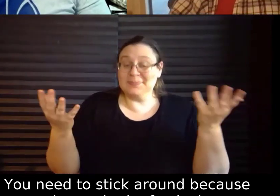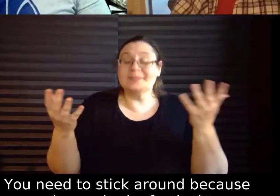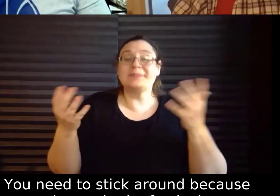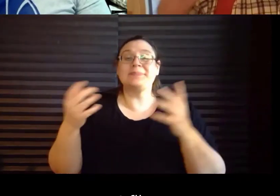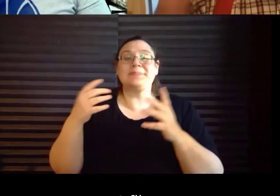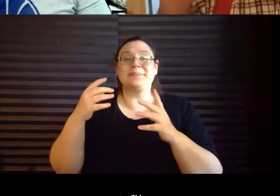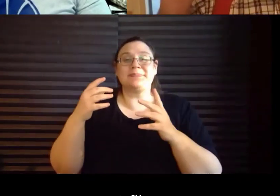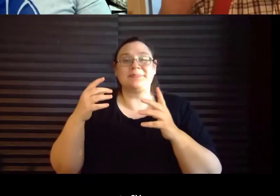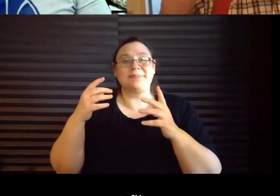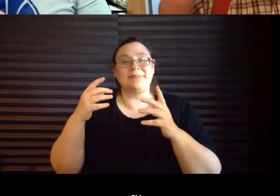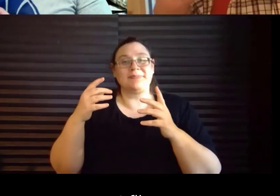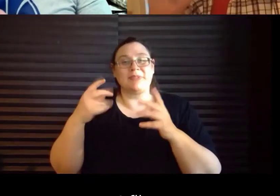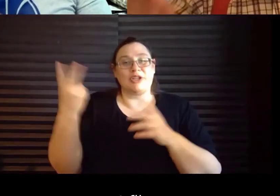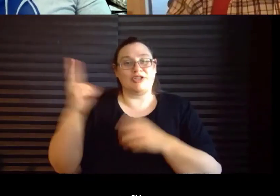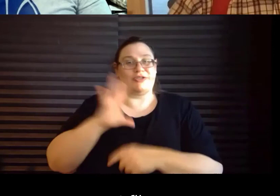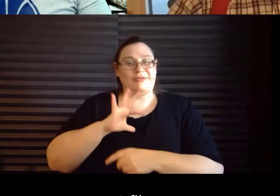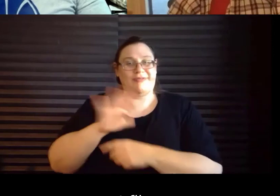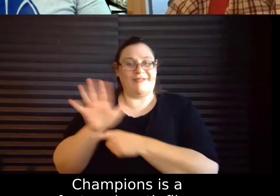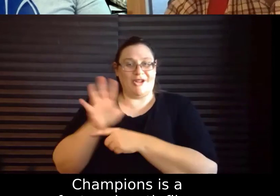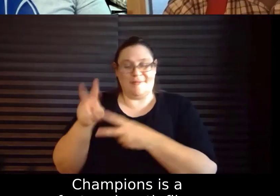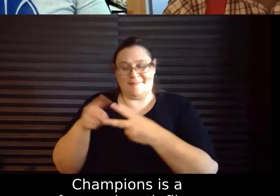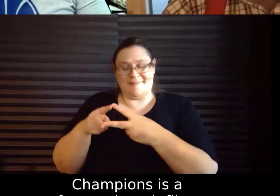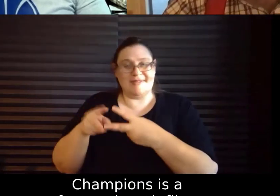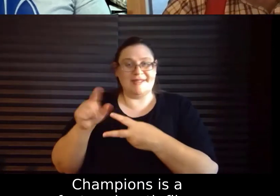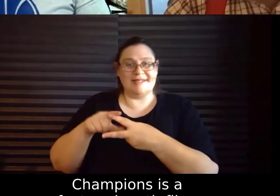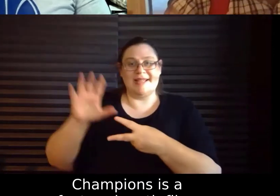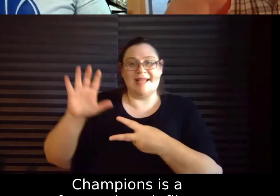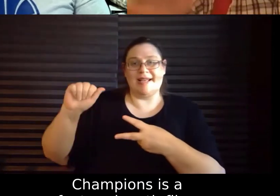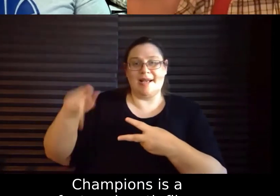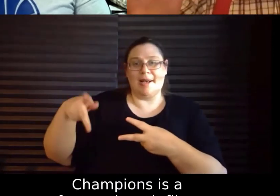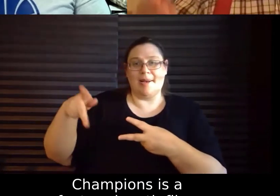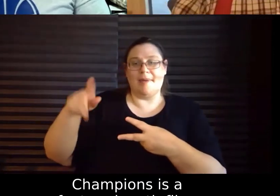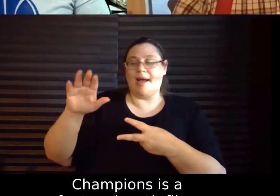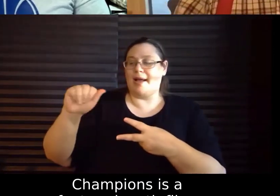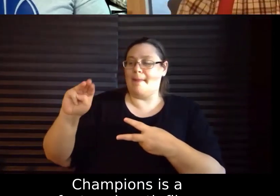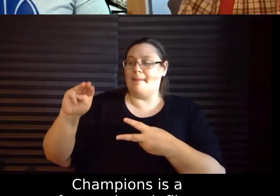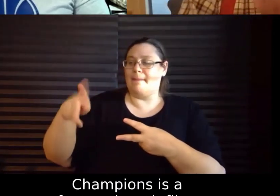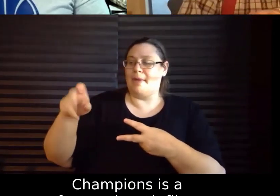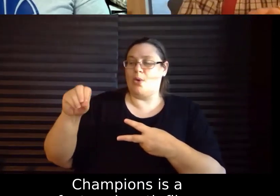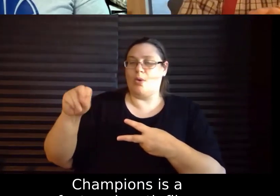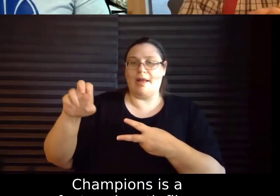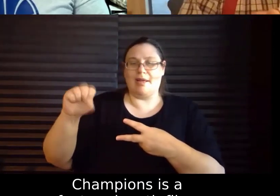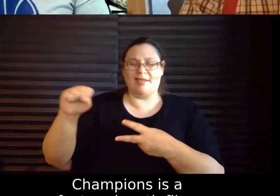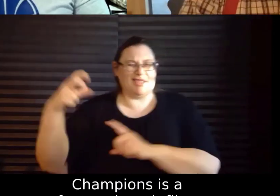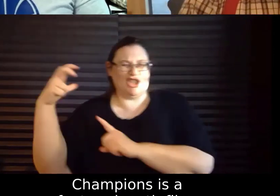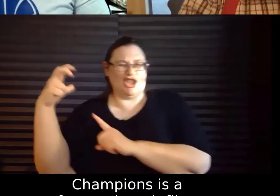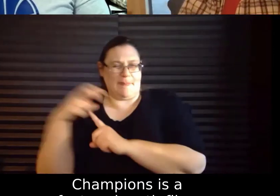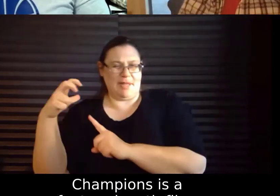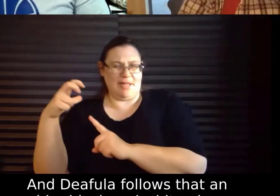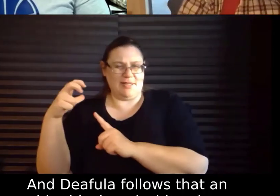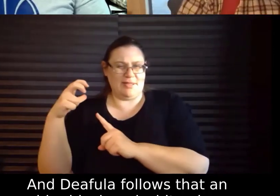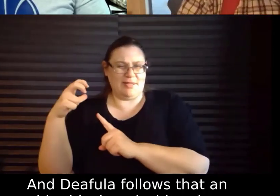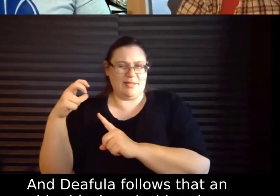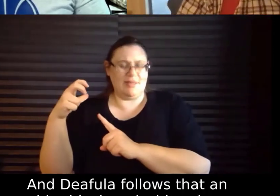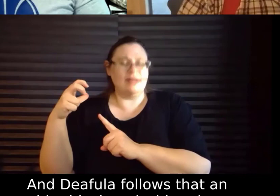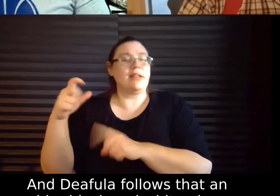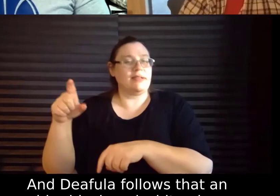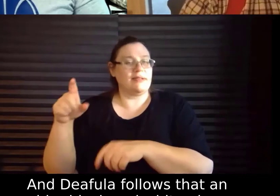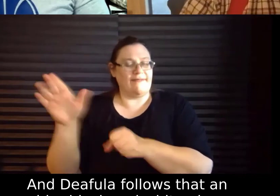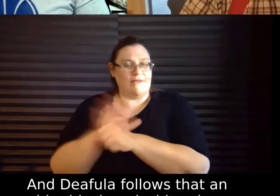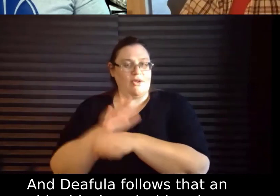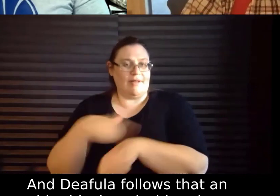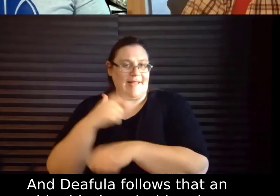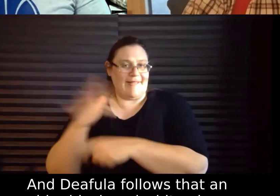the festival is 2 great films. Campeones or Champions is a feature-length film, and then